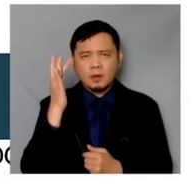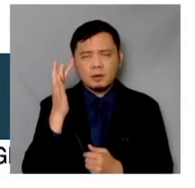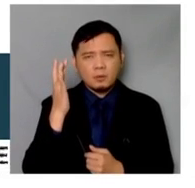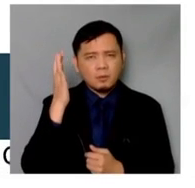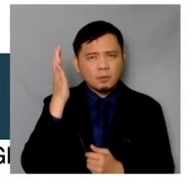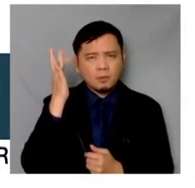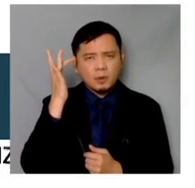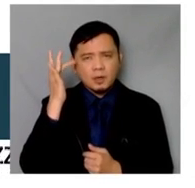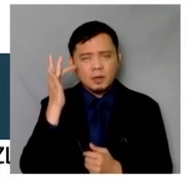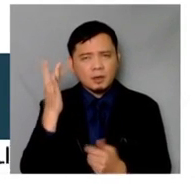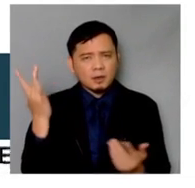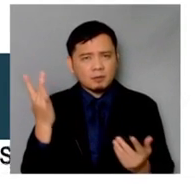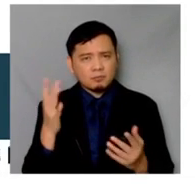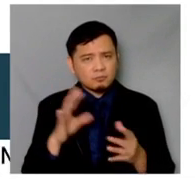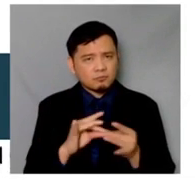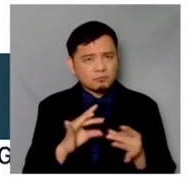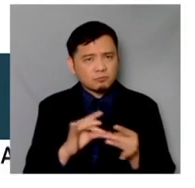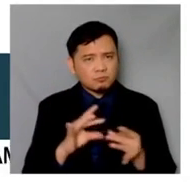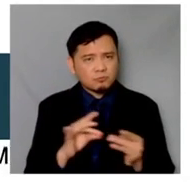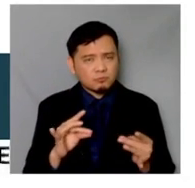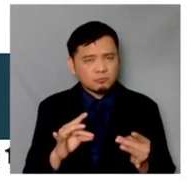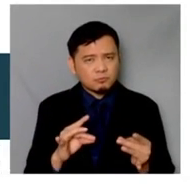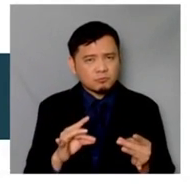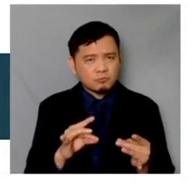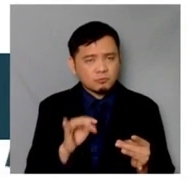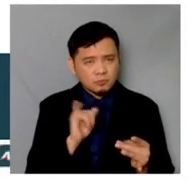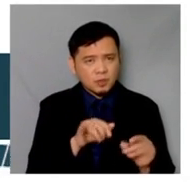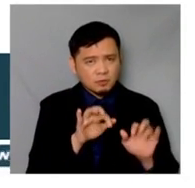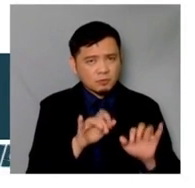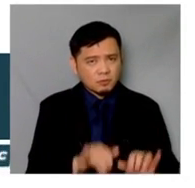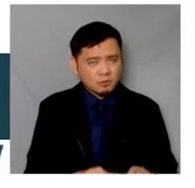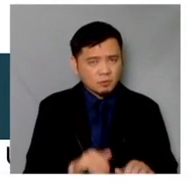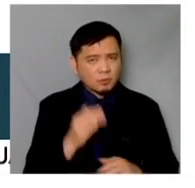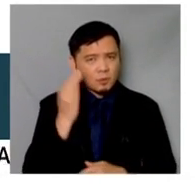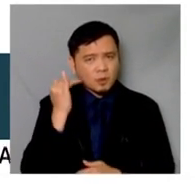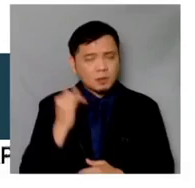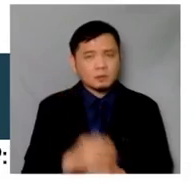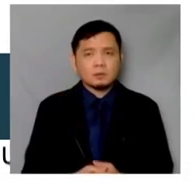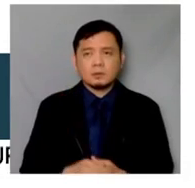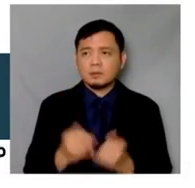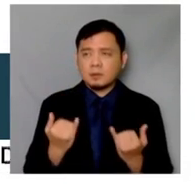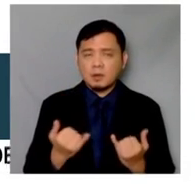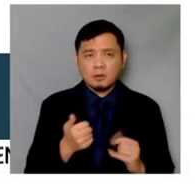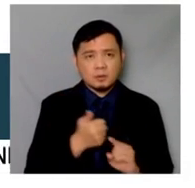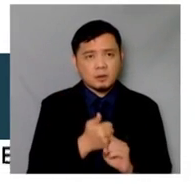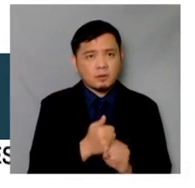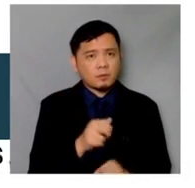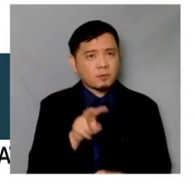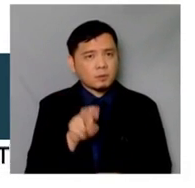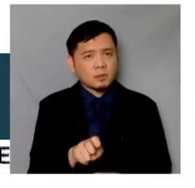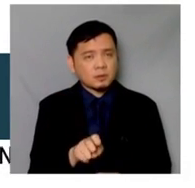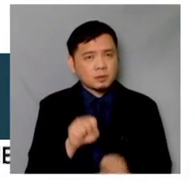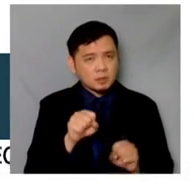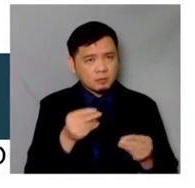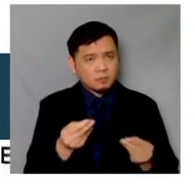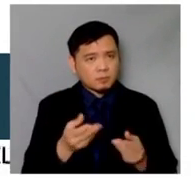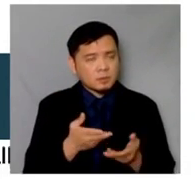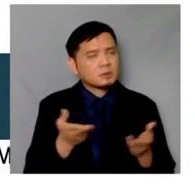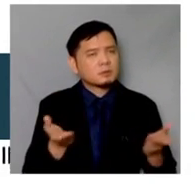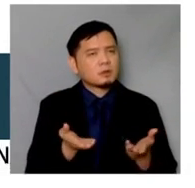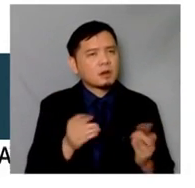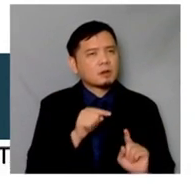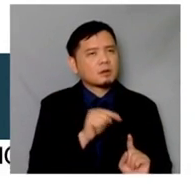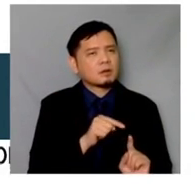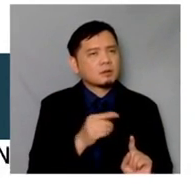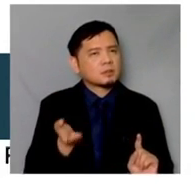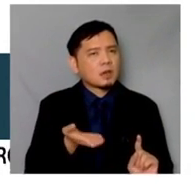the first place? Right now, he's a witness. Can we know where he is at the moment? Well,